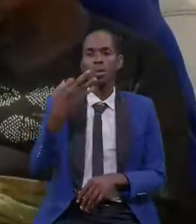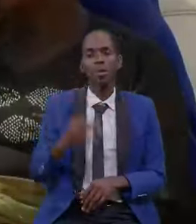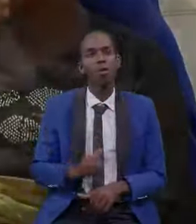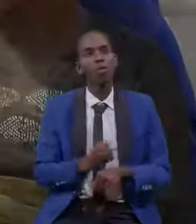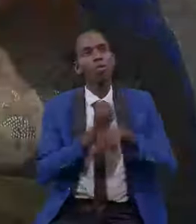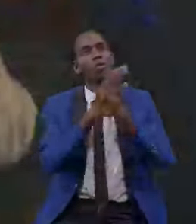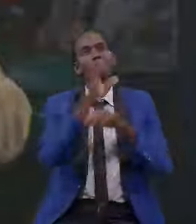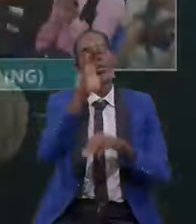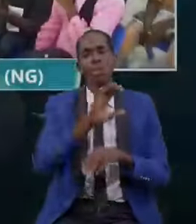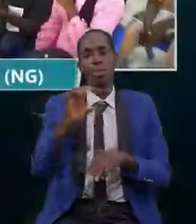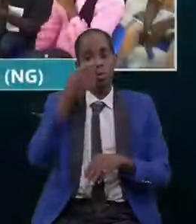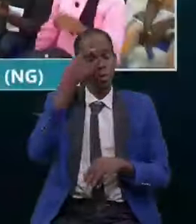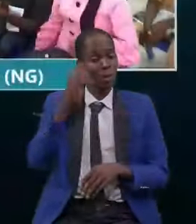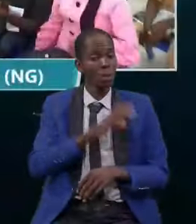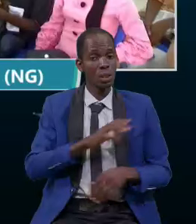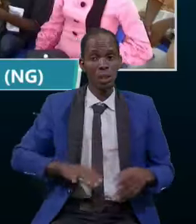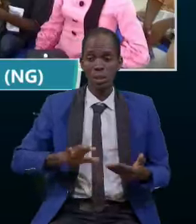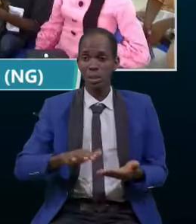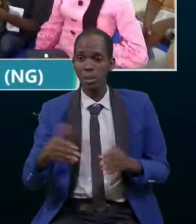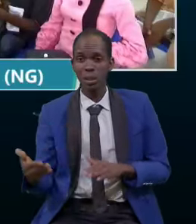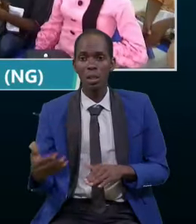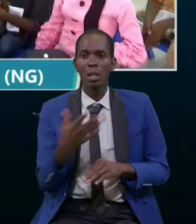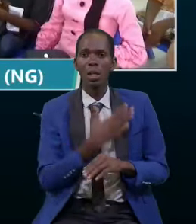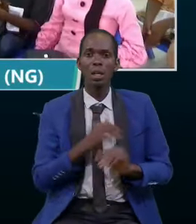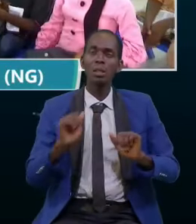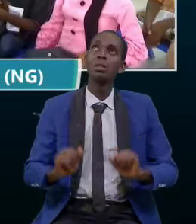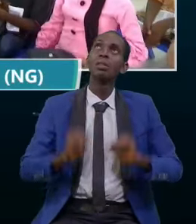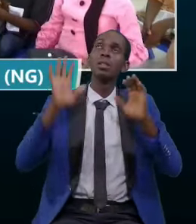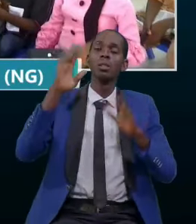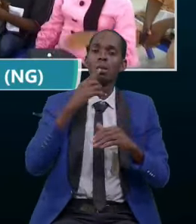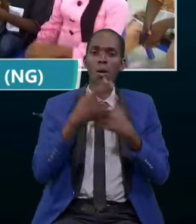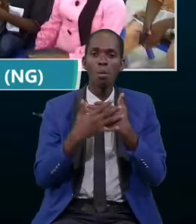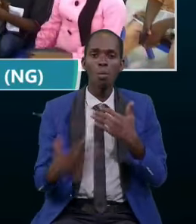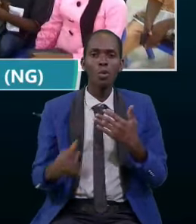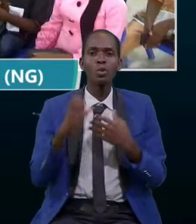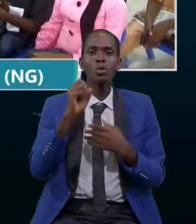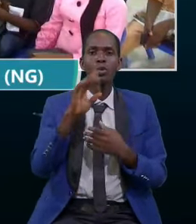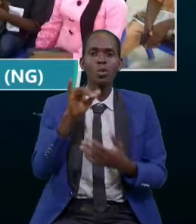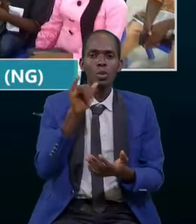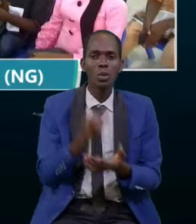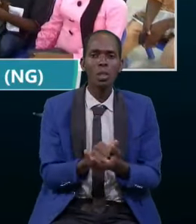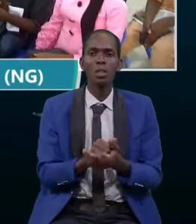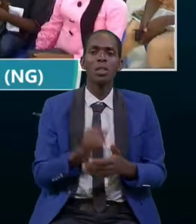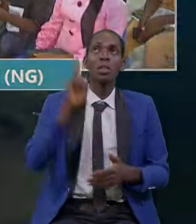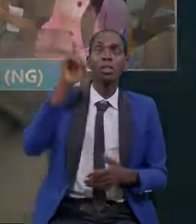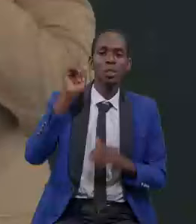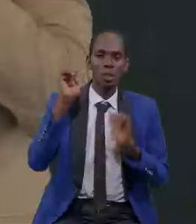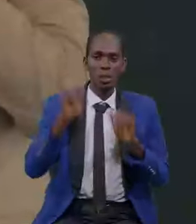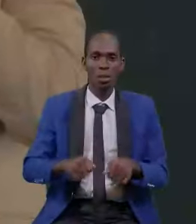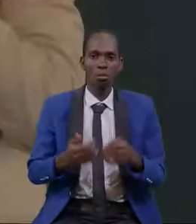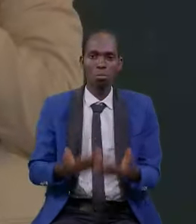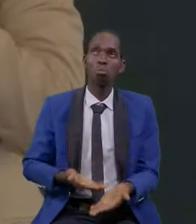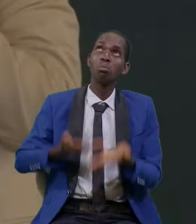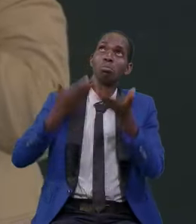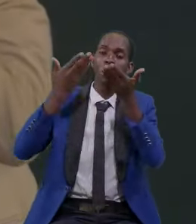He gave his blood. He shed his blood so that he'll present the church